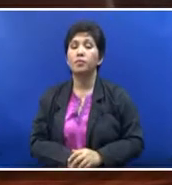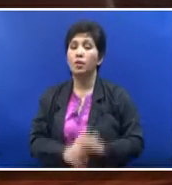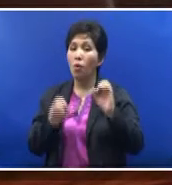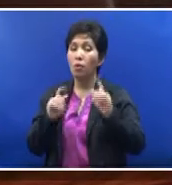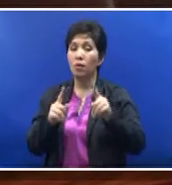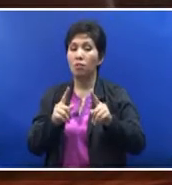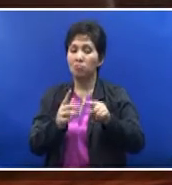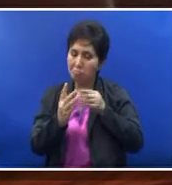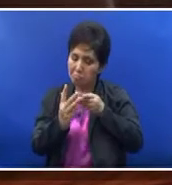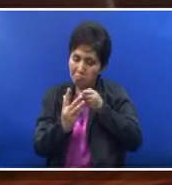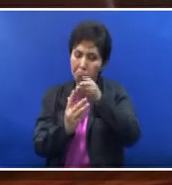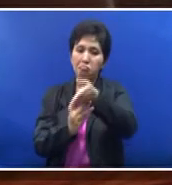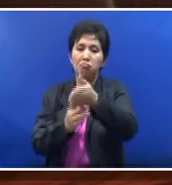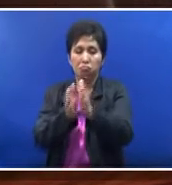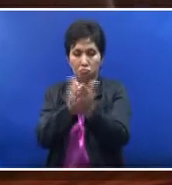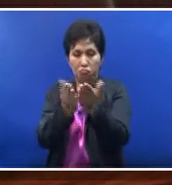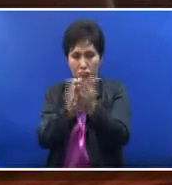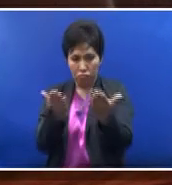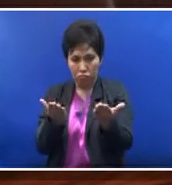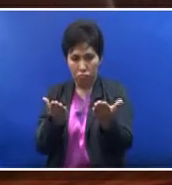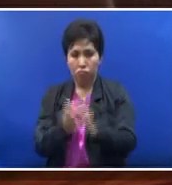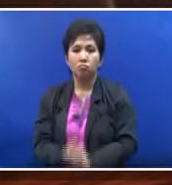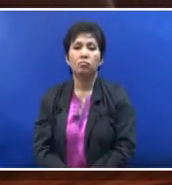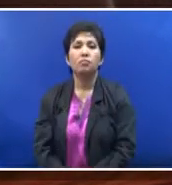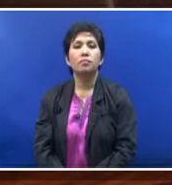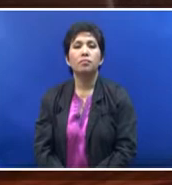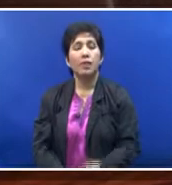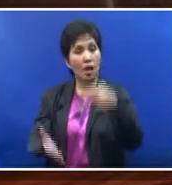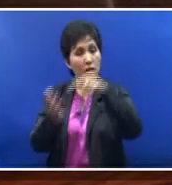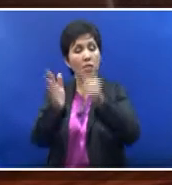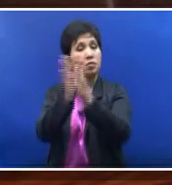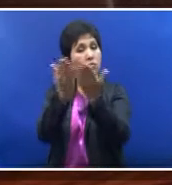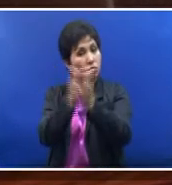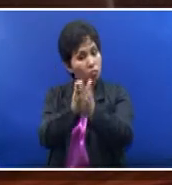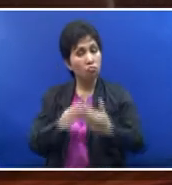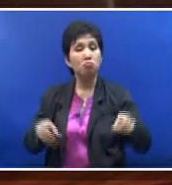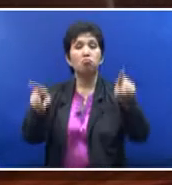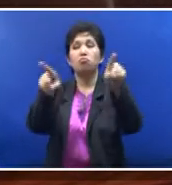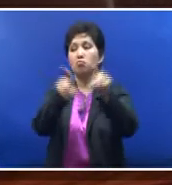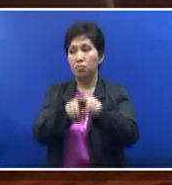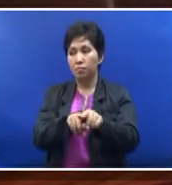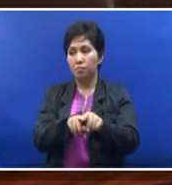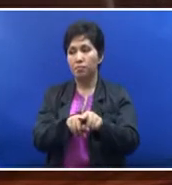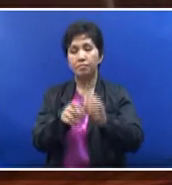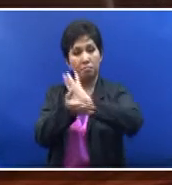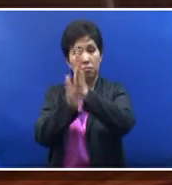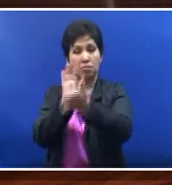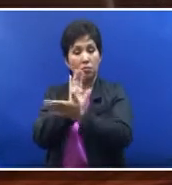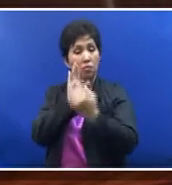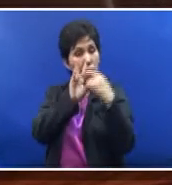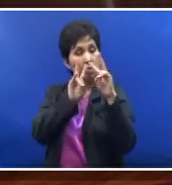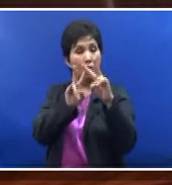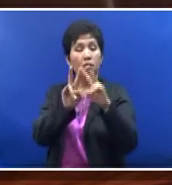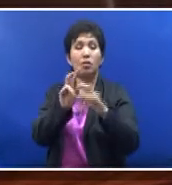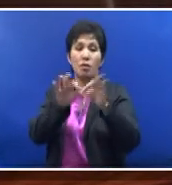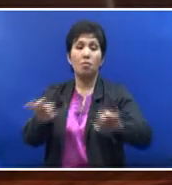okay, to go through this book. Okay? This book also become the